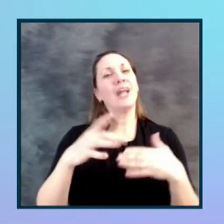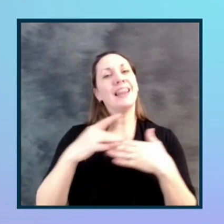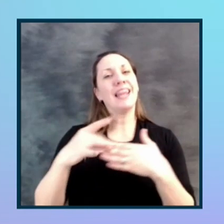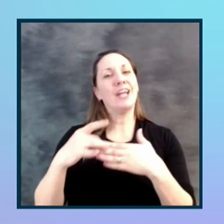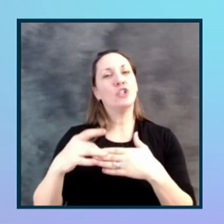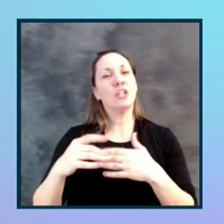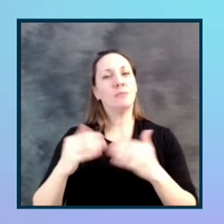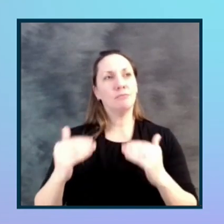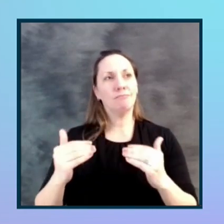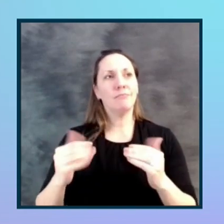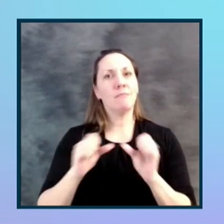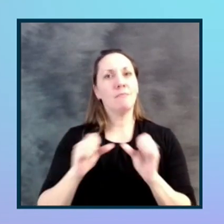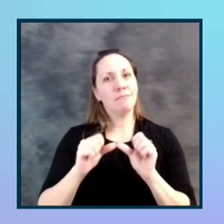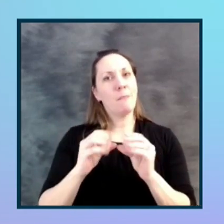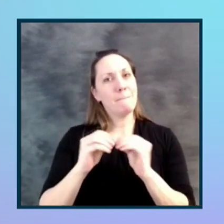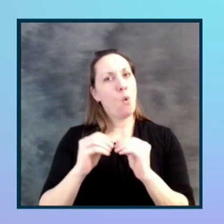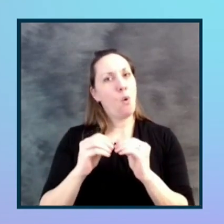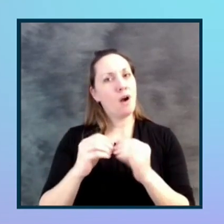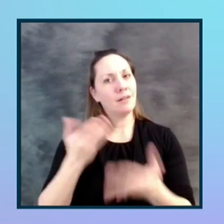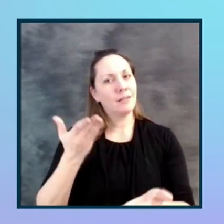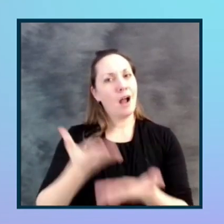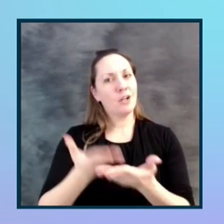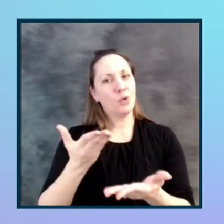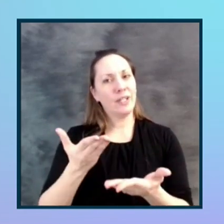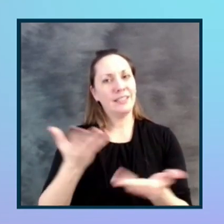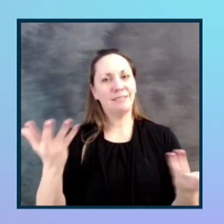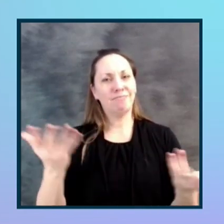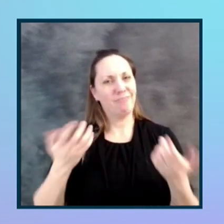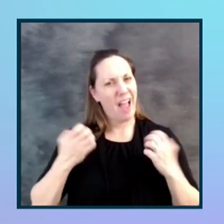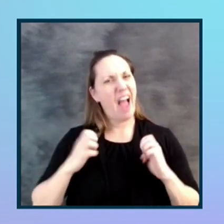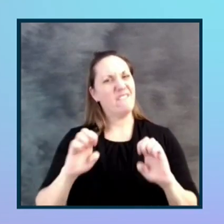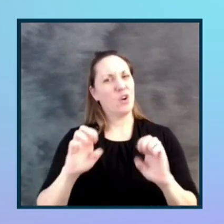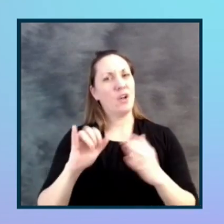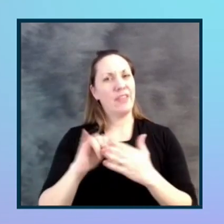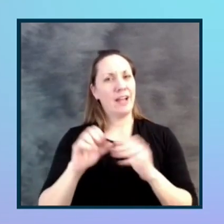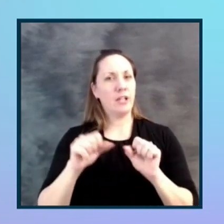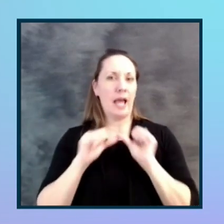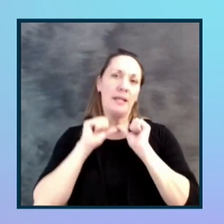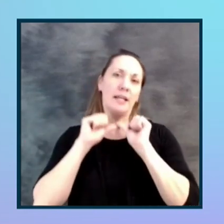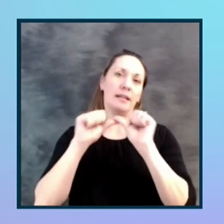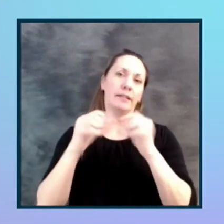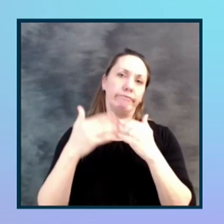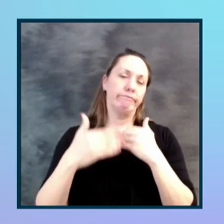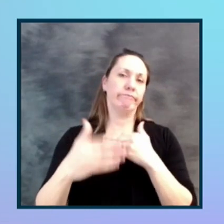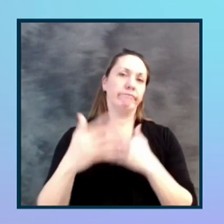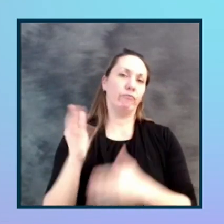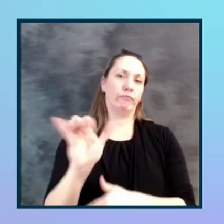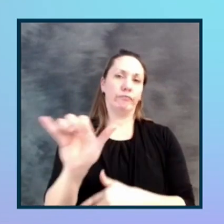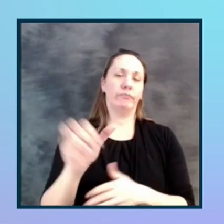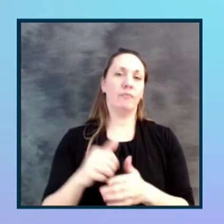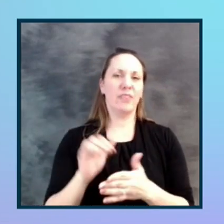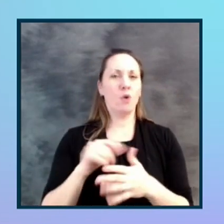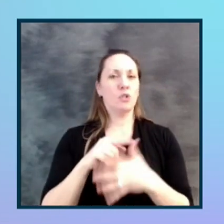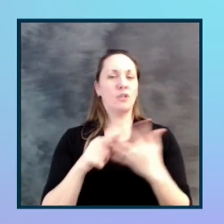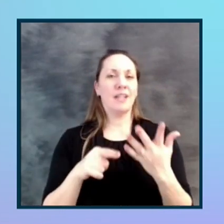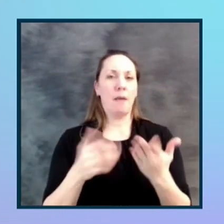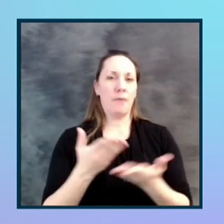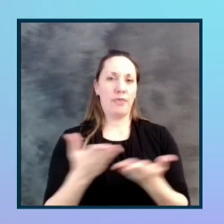a more concrete effort that can be everlasting. So those are top things that come to my